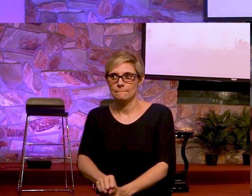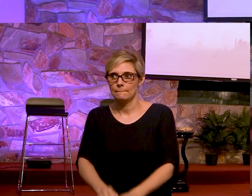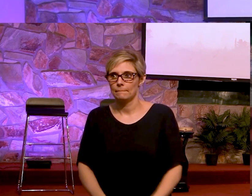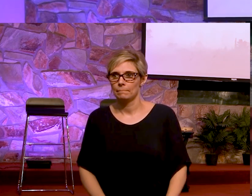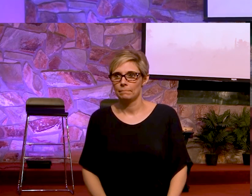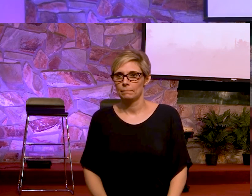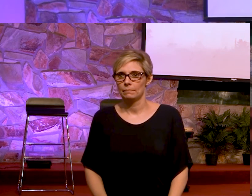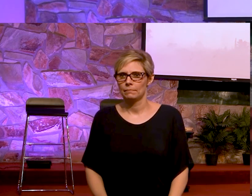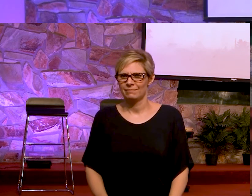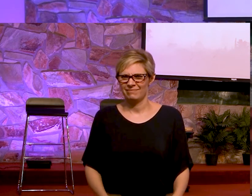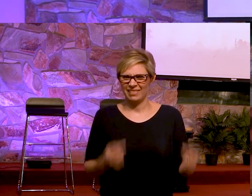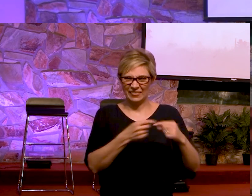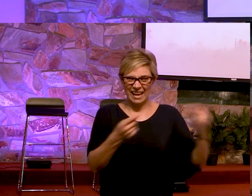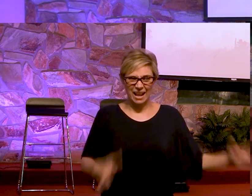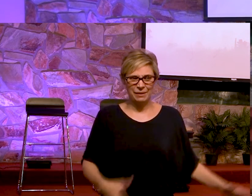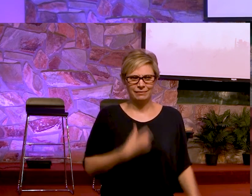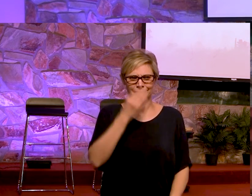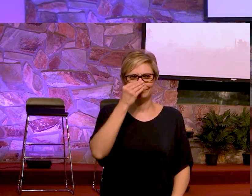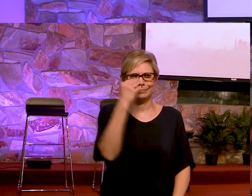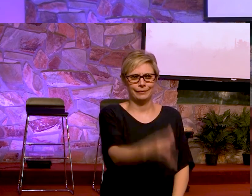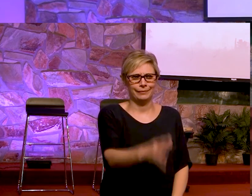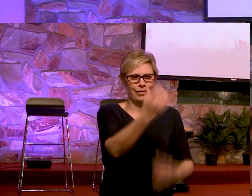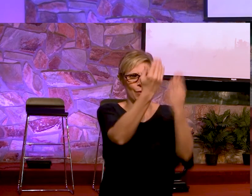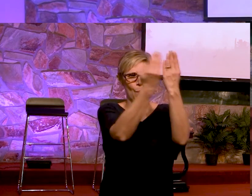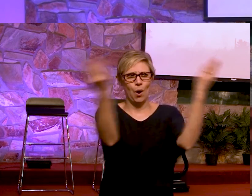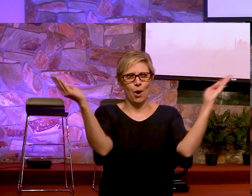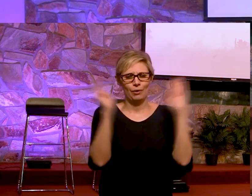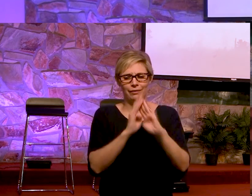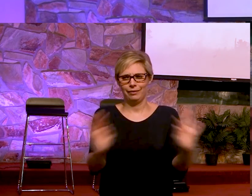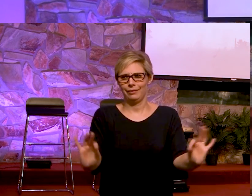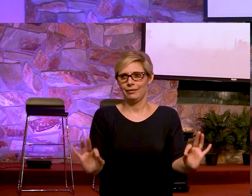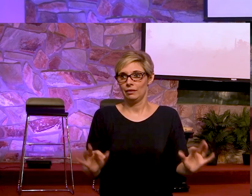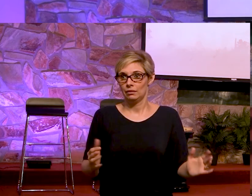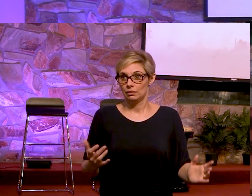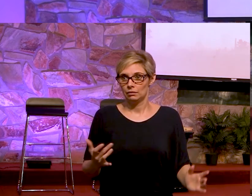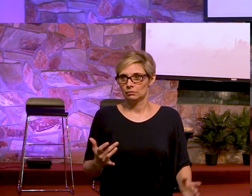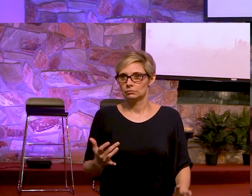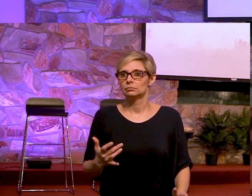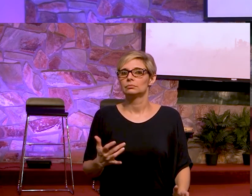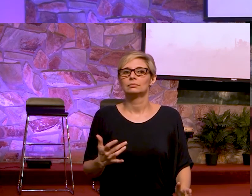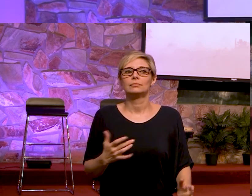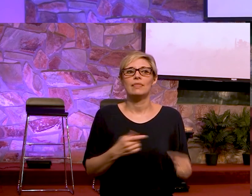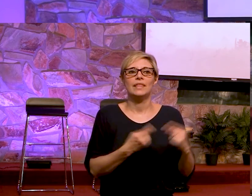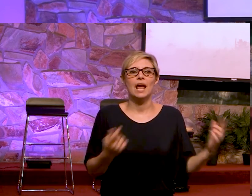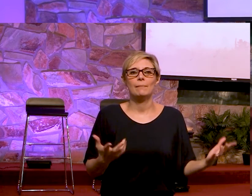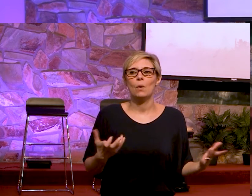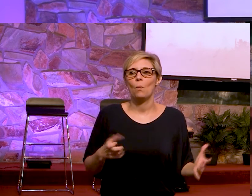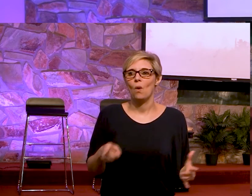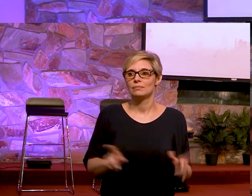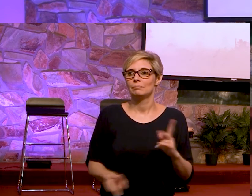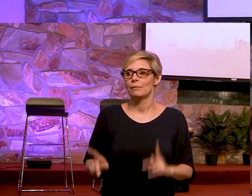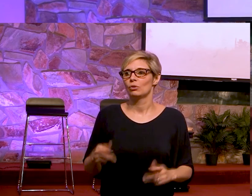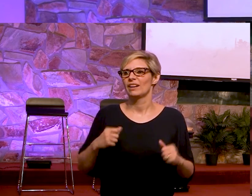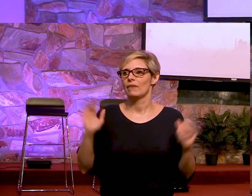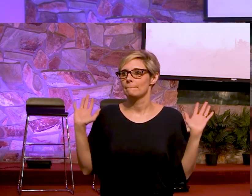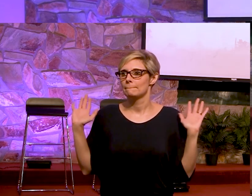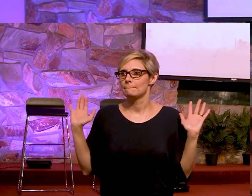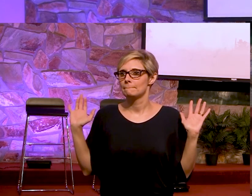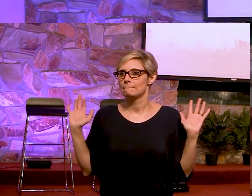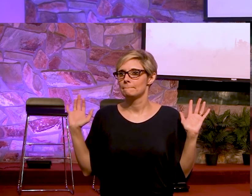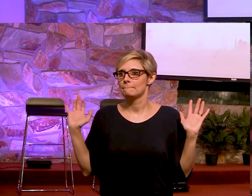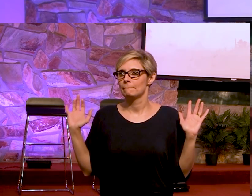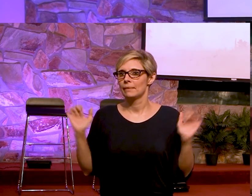The enemy didn't care anything about the wall. All the enemy wanted was for God's people to give up.